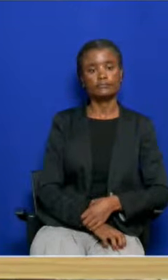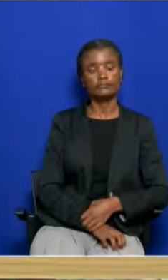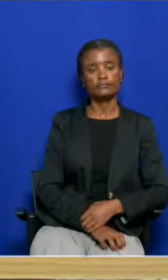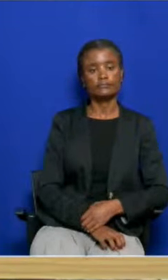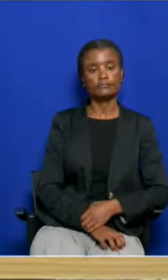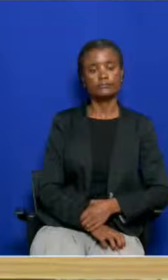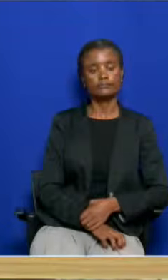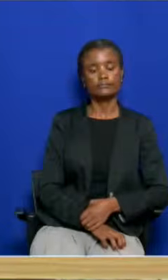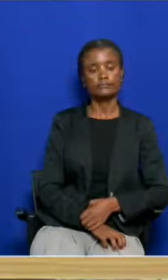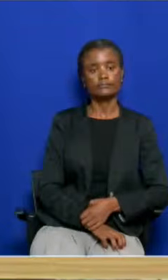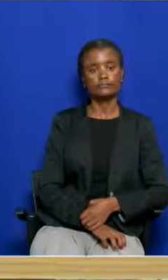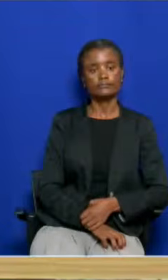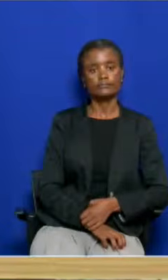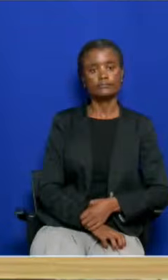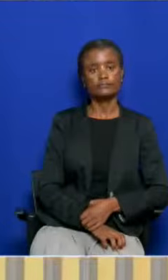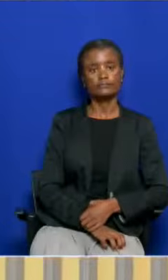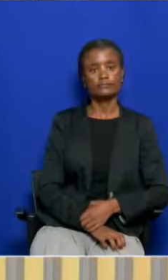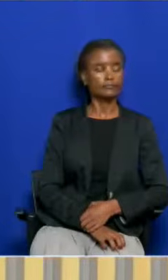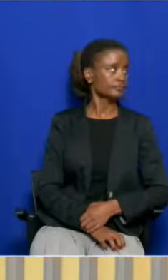No.